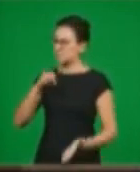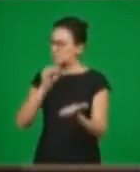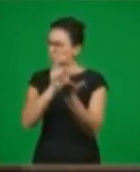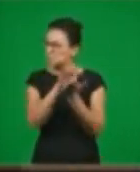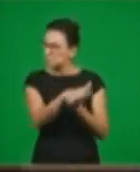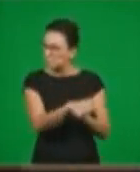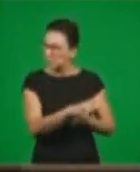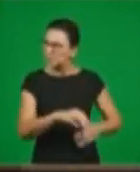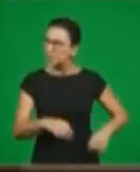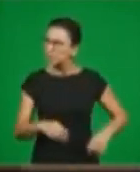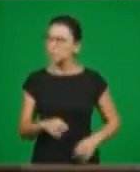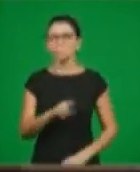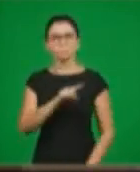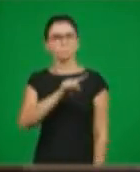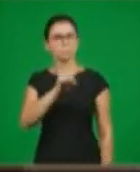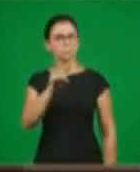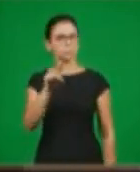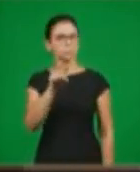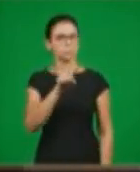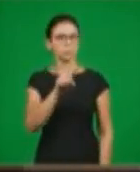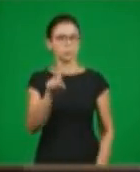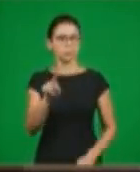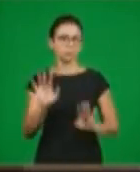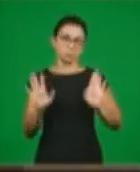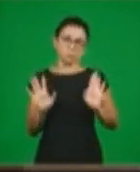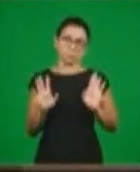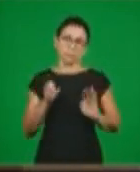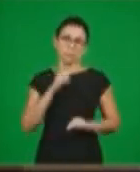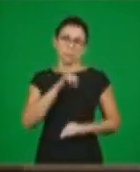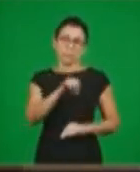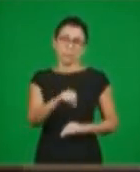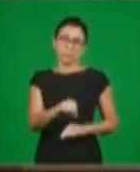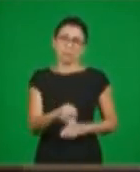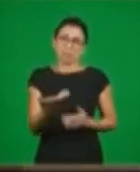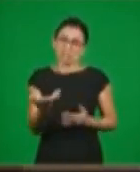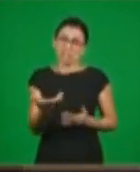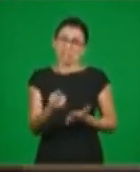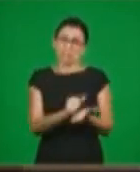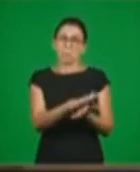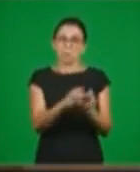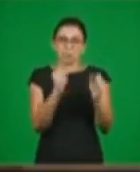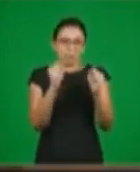Oh, you're telling people to leave the place? No.